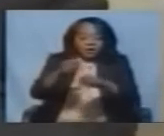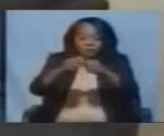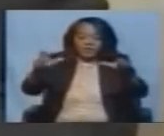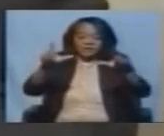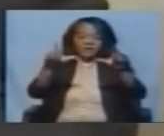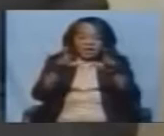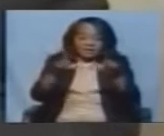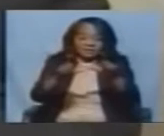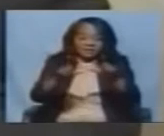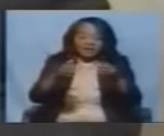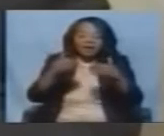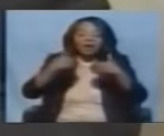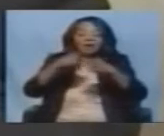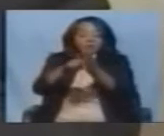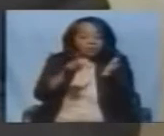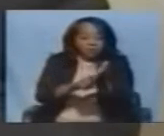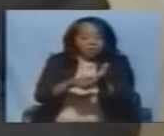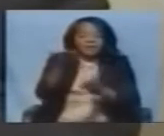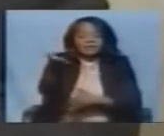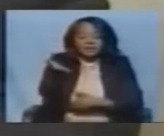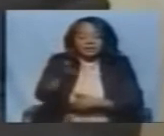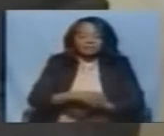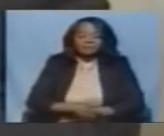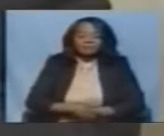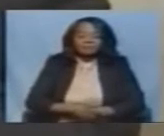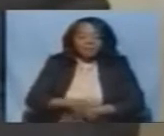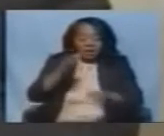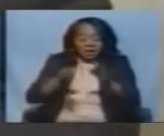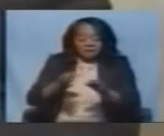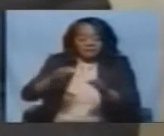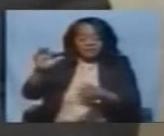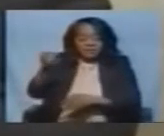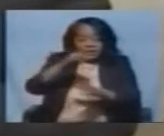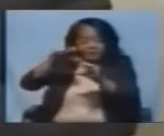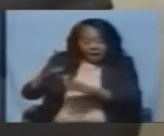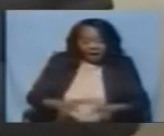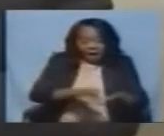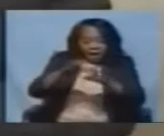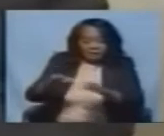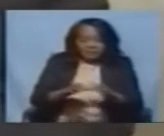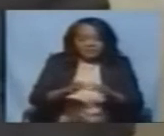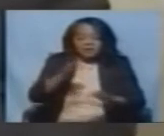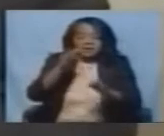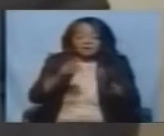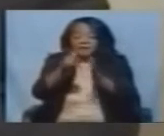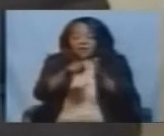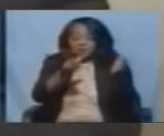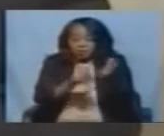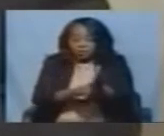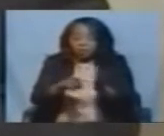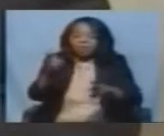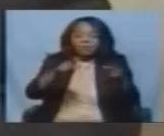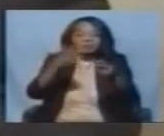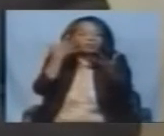actually breaking the law. And if we to take the action of what the law depicts, those people can be jailed